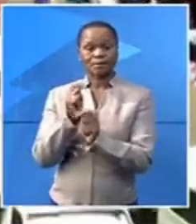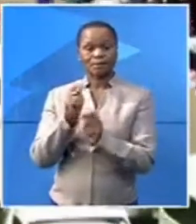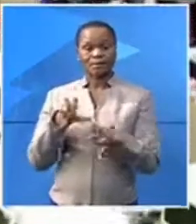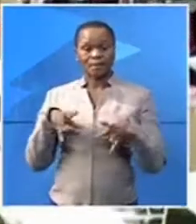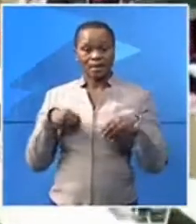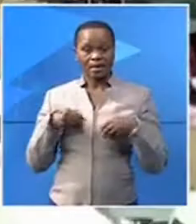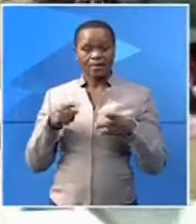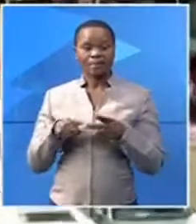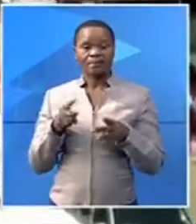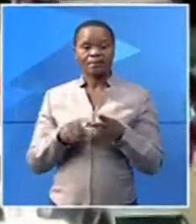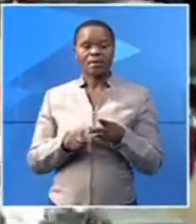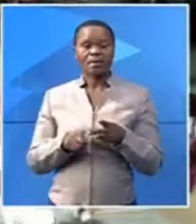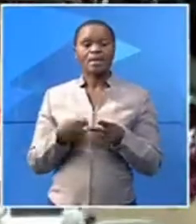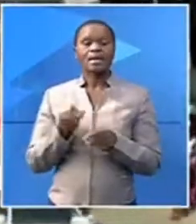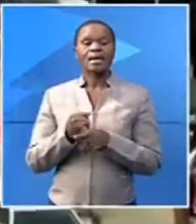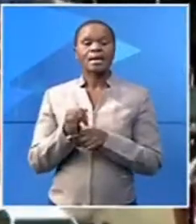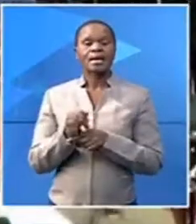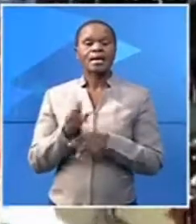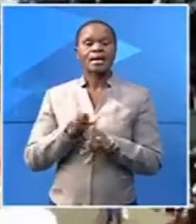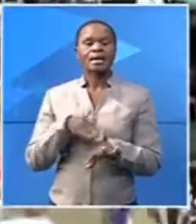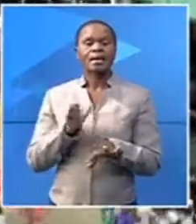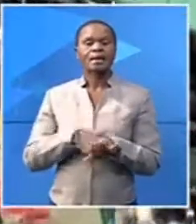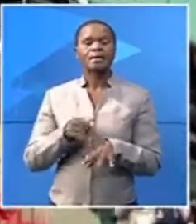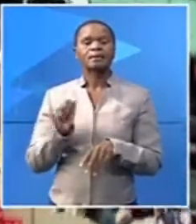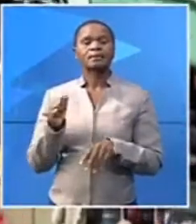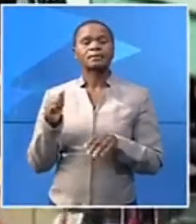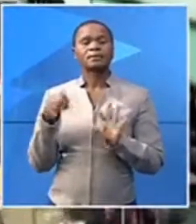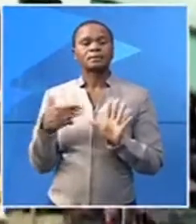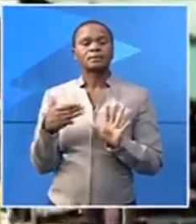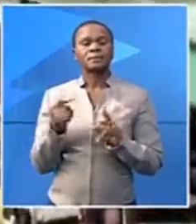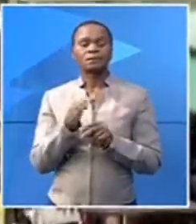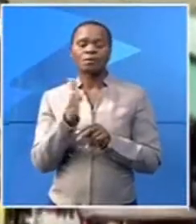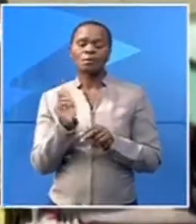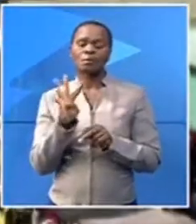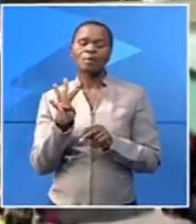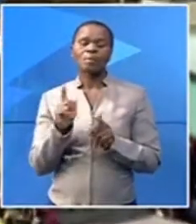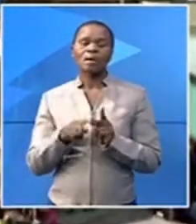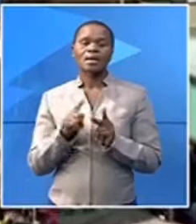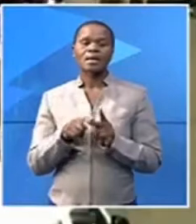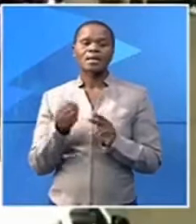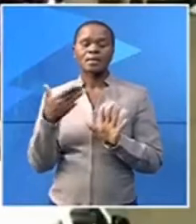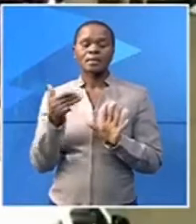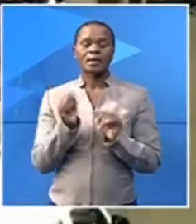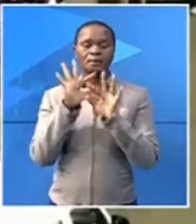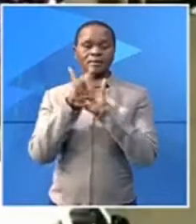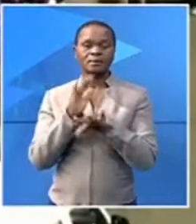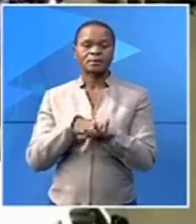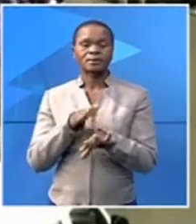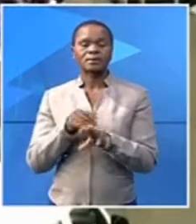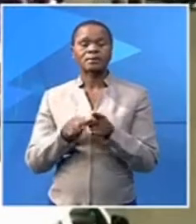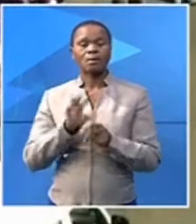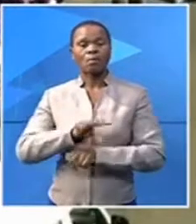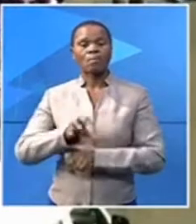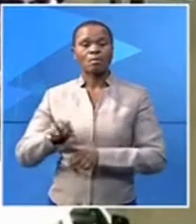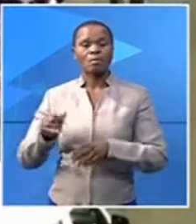Azikavumeleki ukuthi zikhambe ngaphambili namkhangemva kwesikhathi esibekiweko phakathi kwe-iri lesine ekuseni nelethobe nambama. Kanti imithetho yemfundo